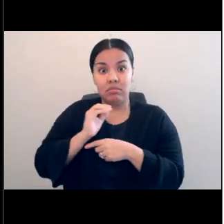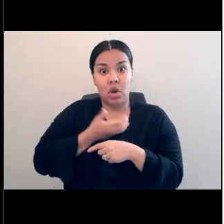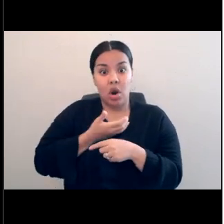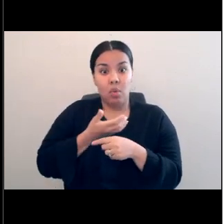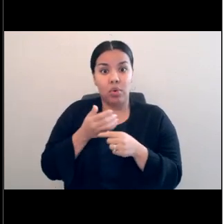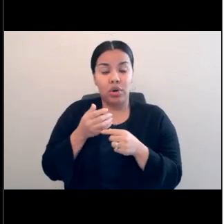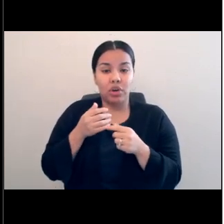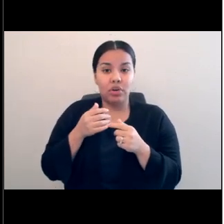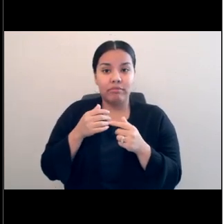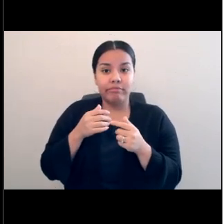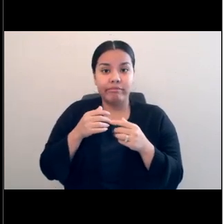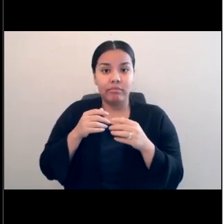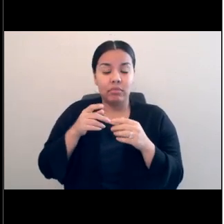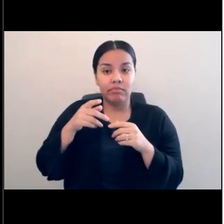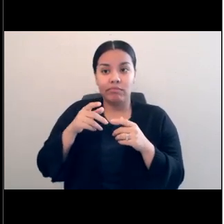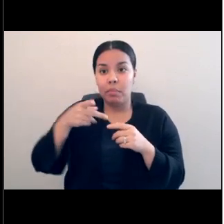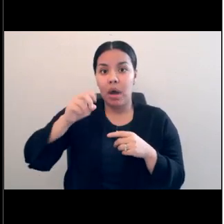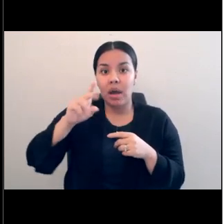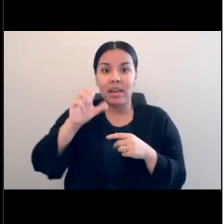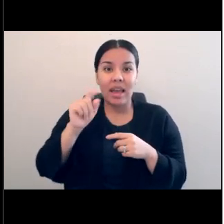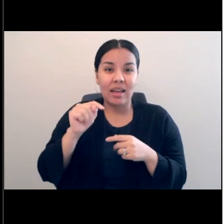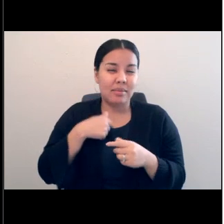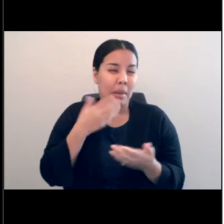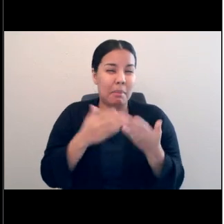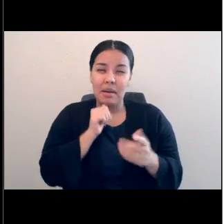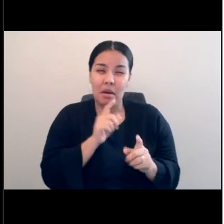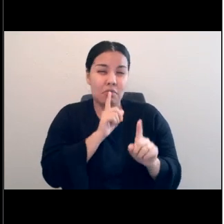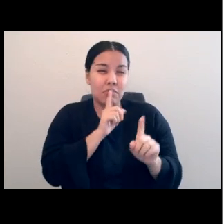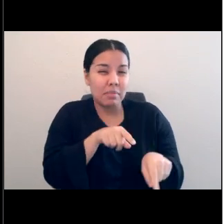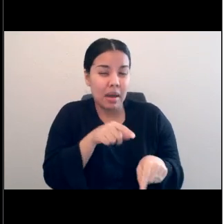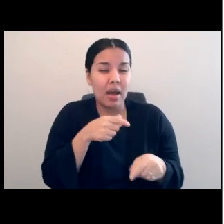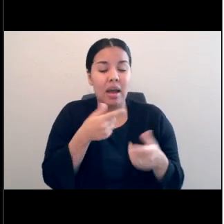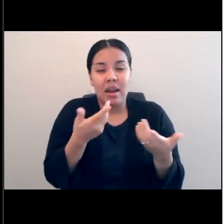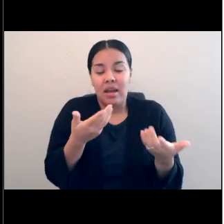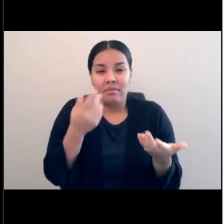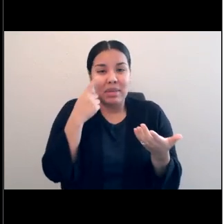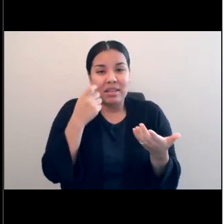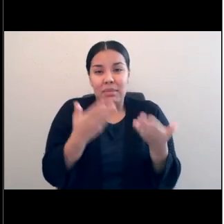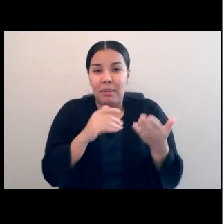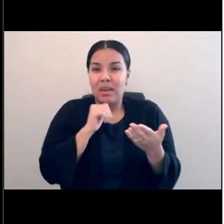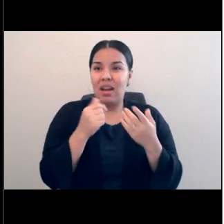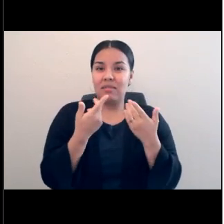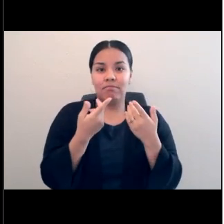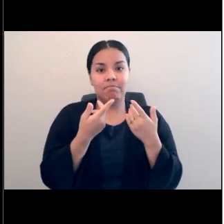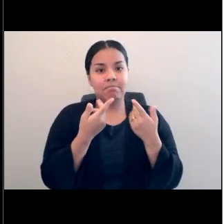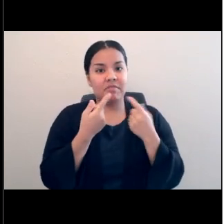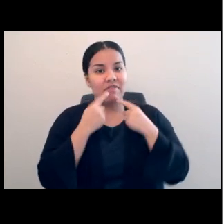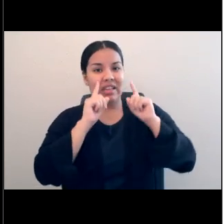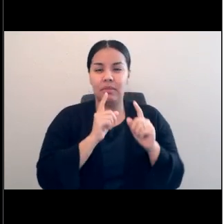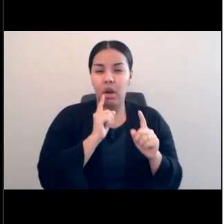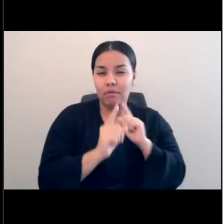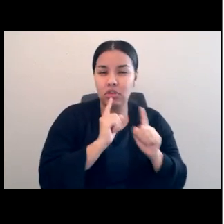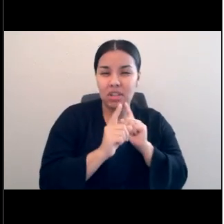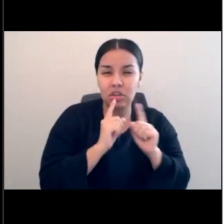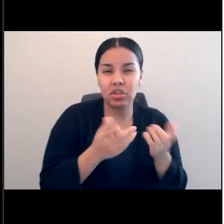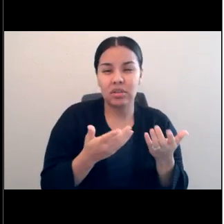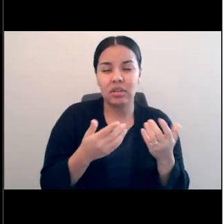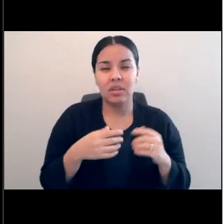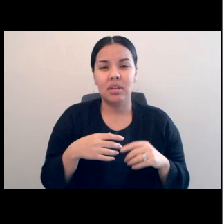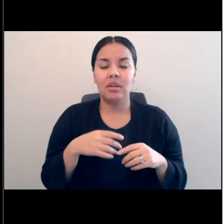might not respond because it might not be a productive conversation. But otherwise, I think it's a good idea to respond to